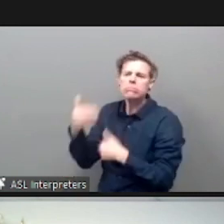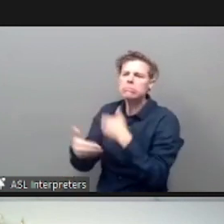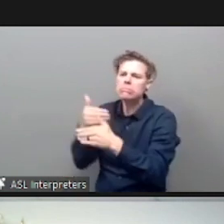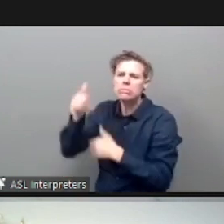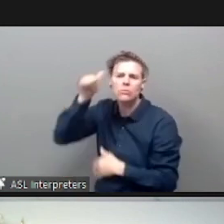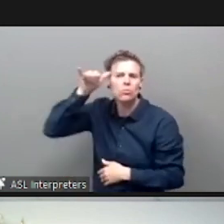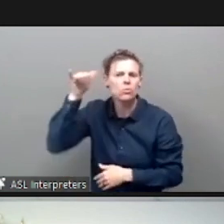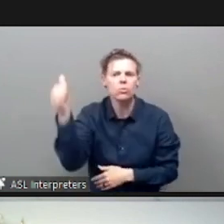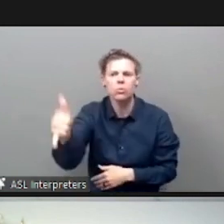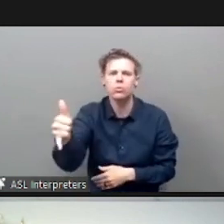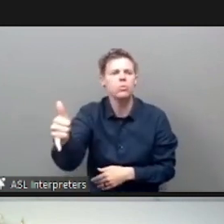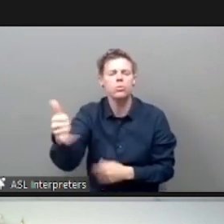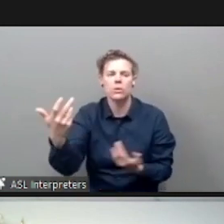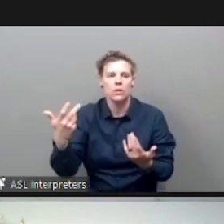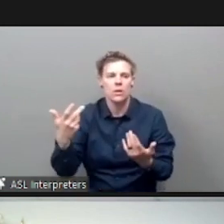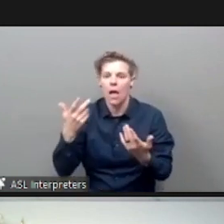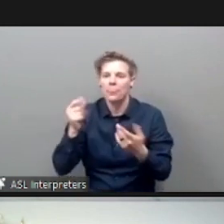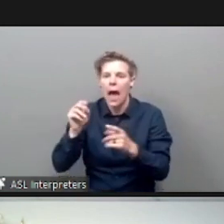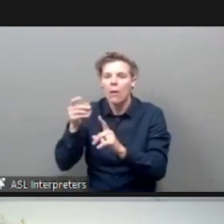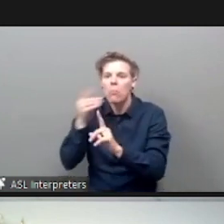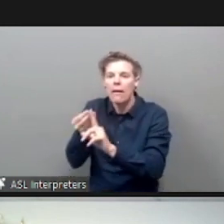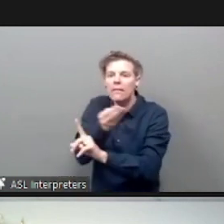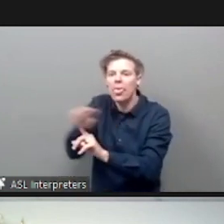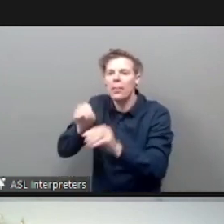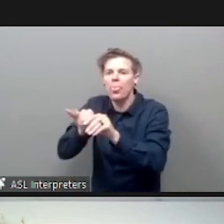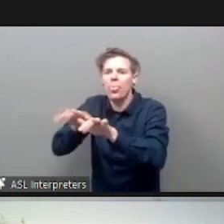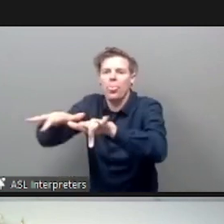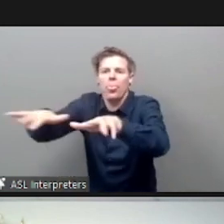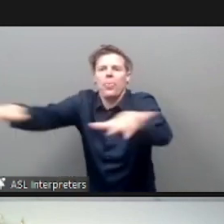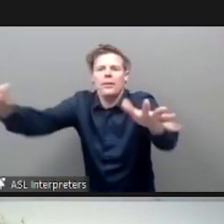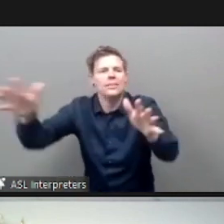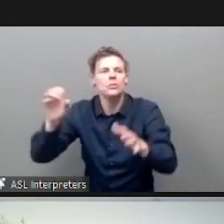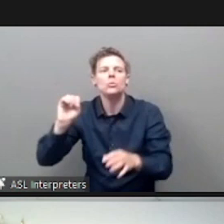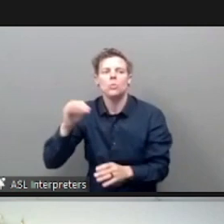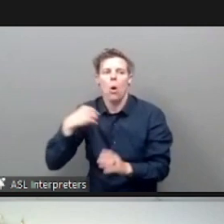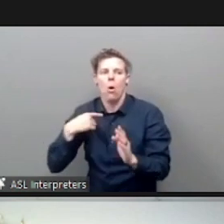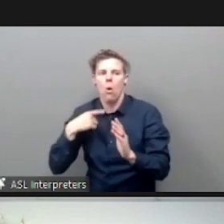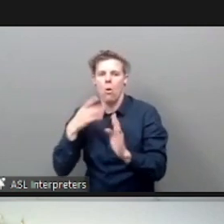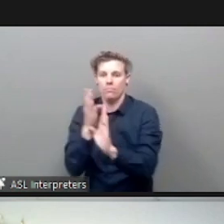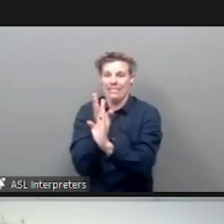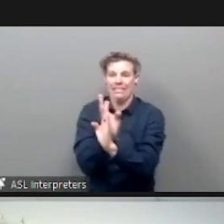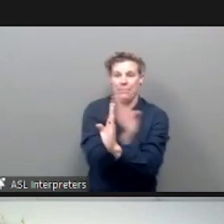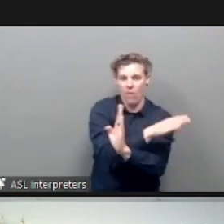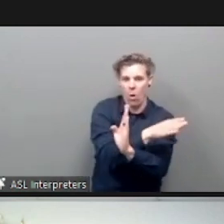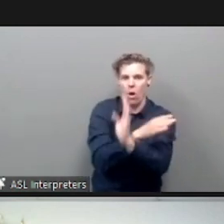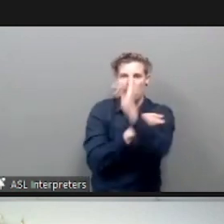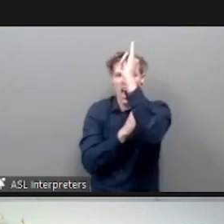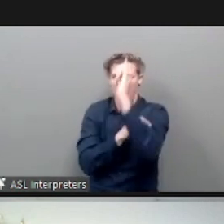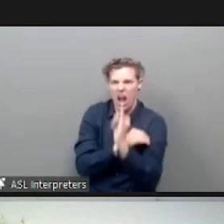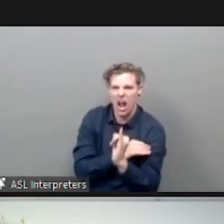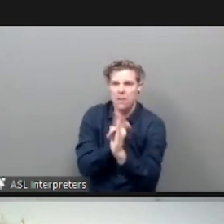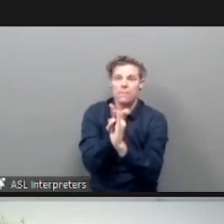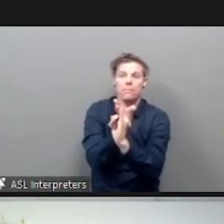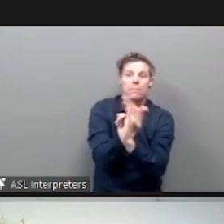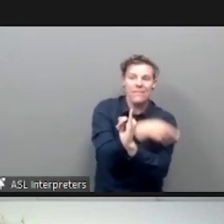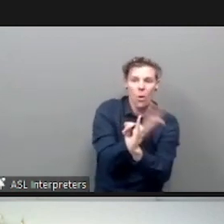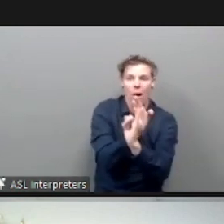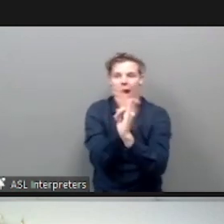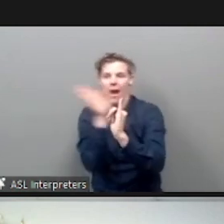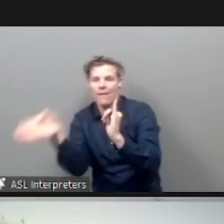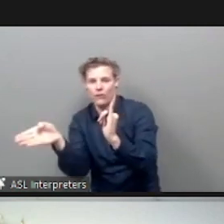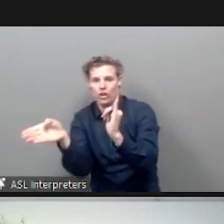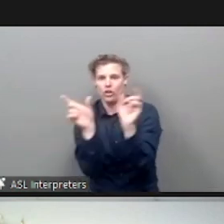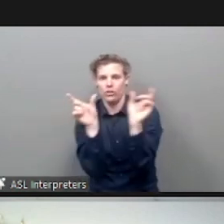positives. After we implemented the test to stay program inside the shelters, which basically we rapid antigen test